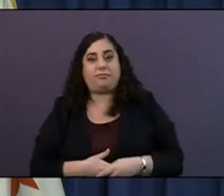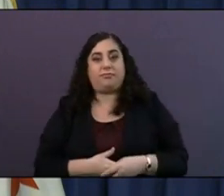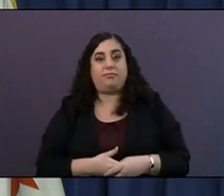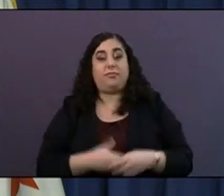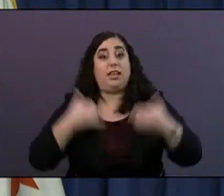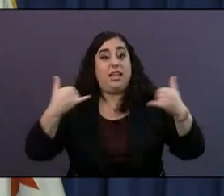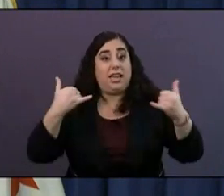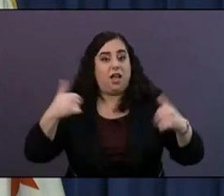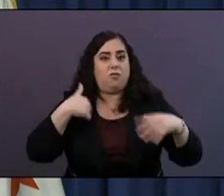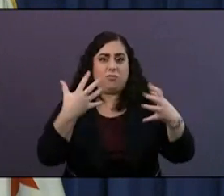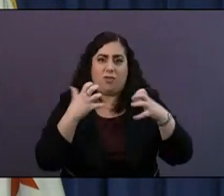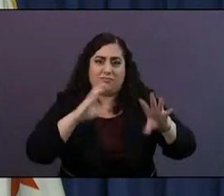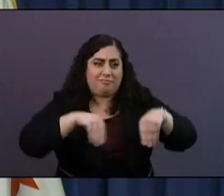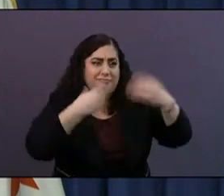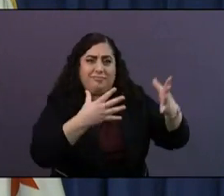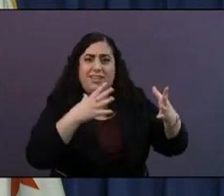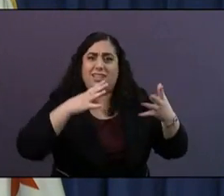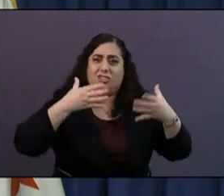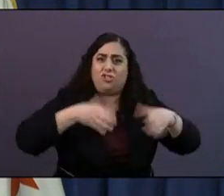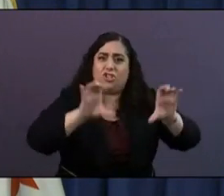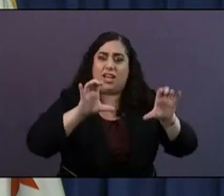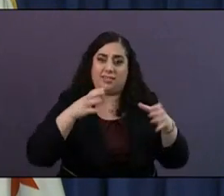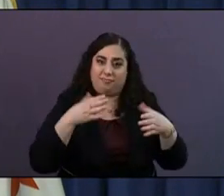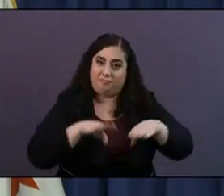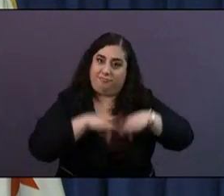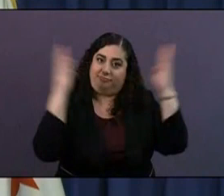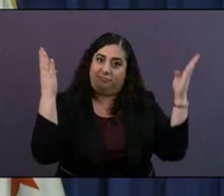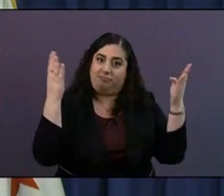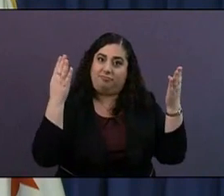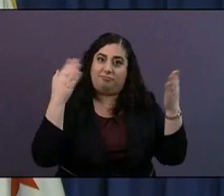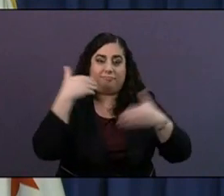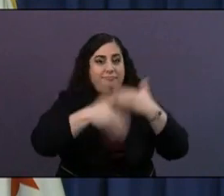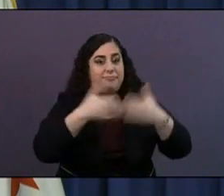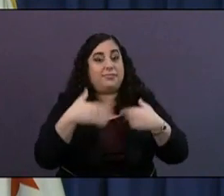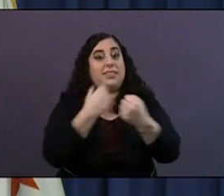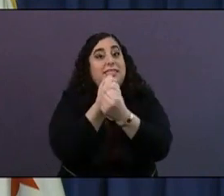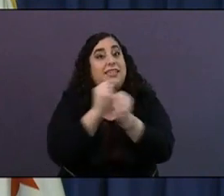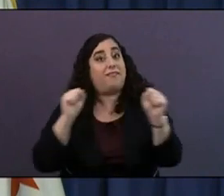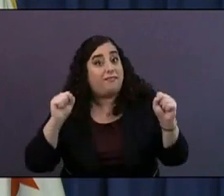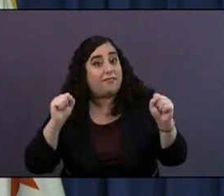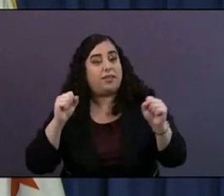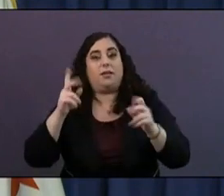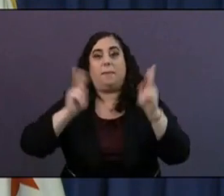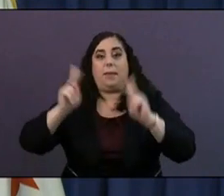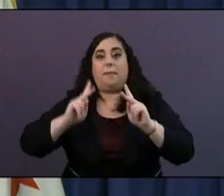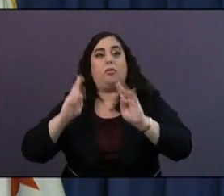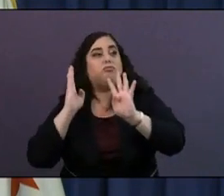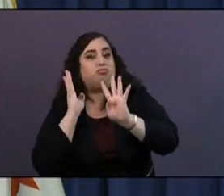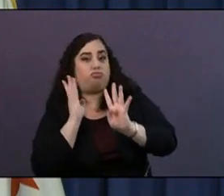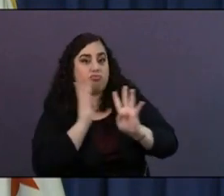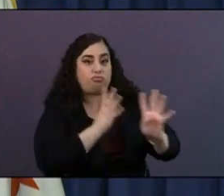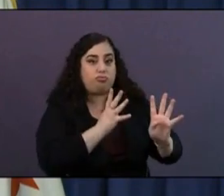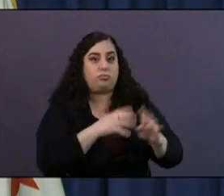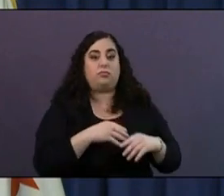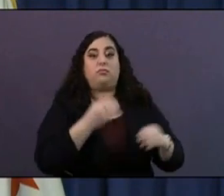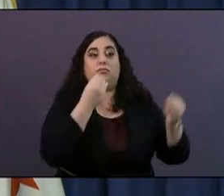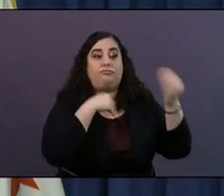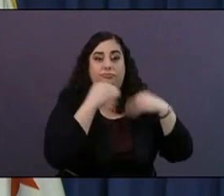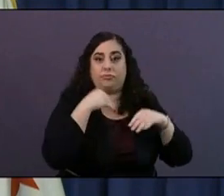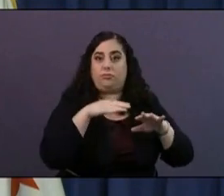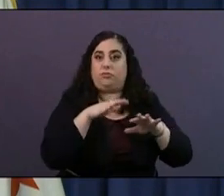put those protections in place and open up safely and responsibly. We're going to hear from Phil in just a